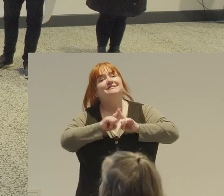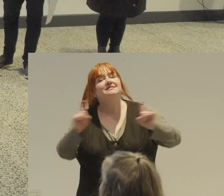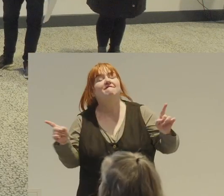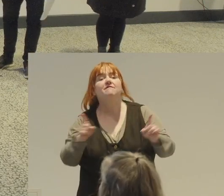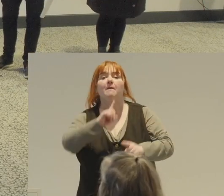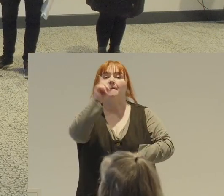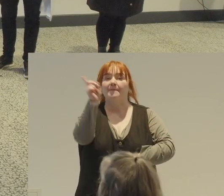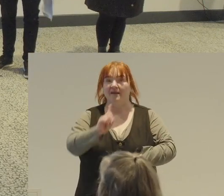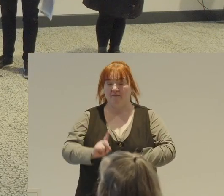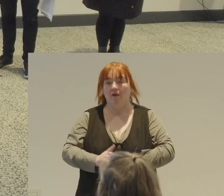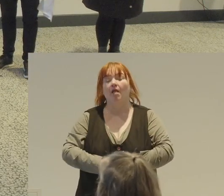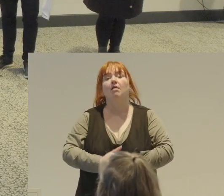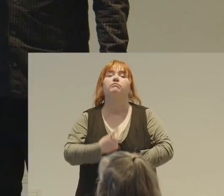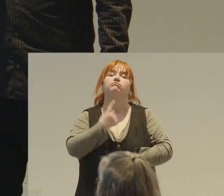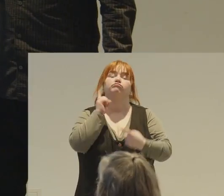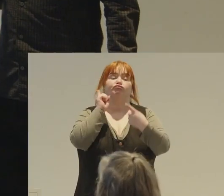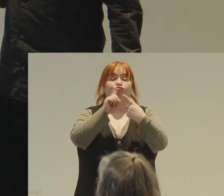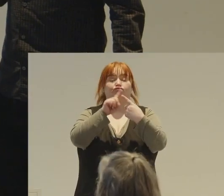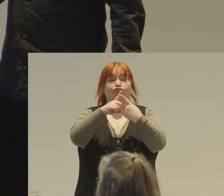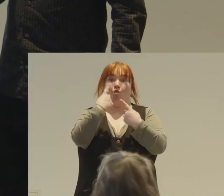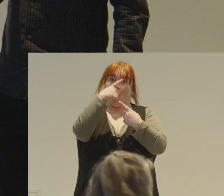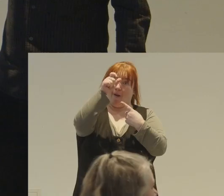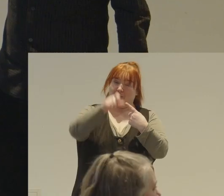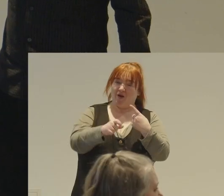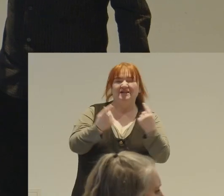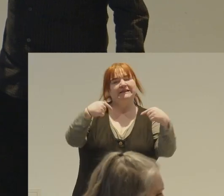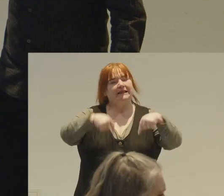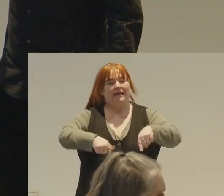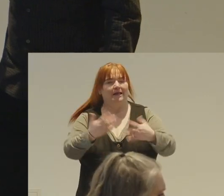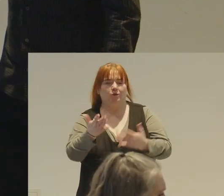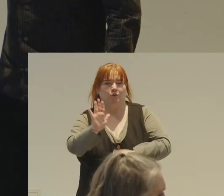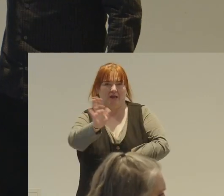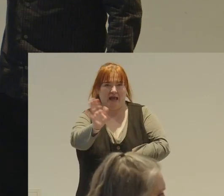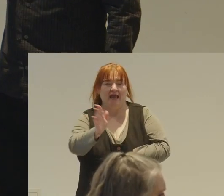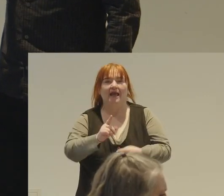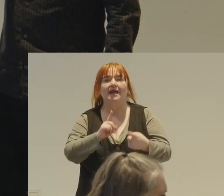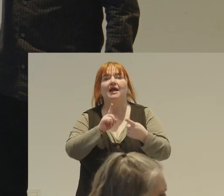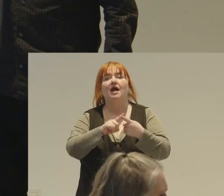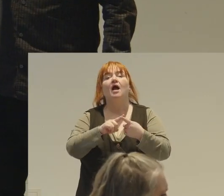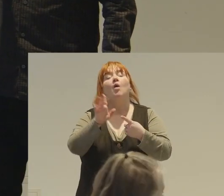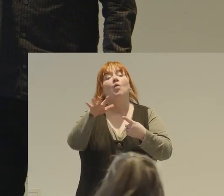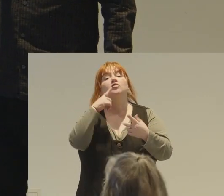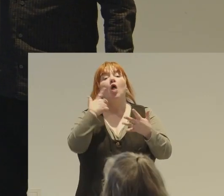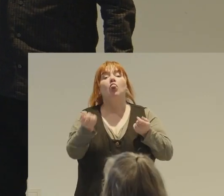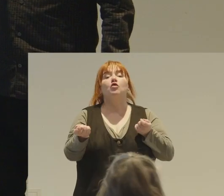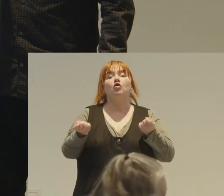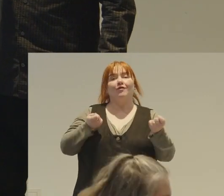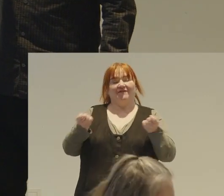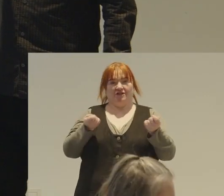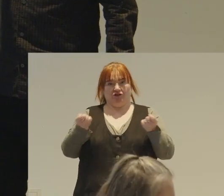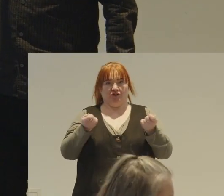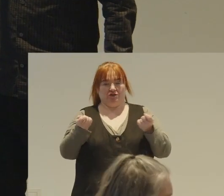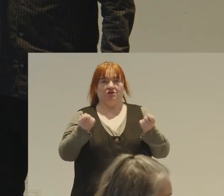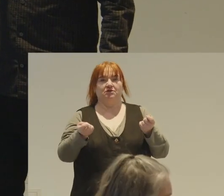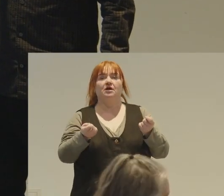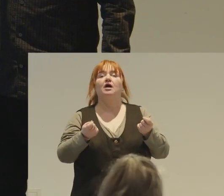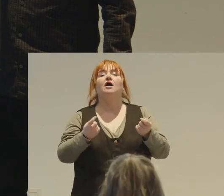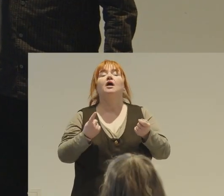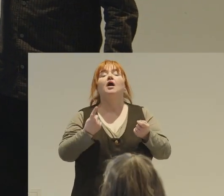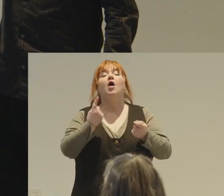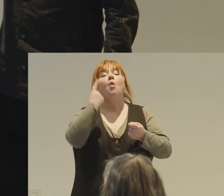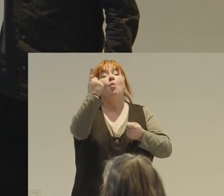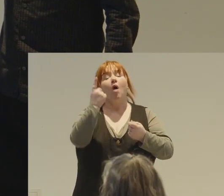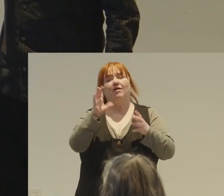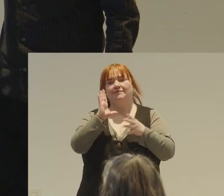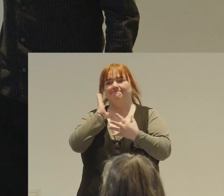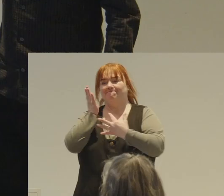people, and one of them, who can't be here today, called Emma, was on the governor's side, because there was 2 sides. One was governors, one